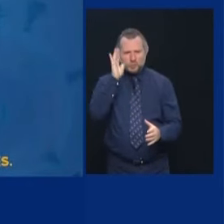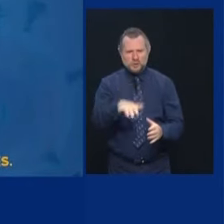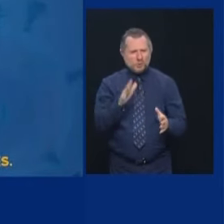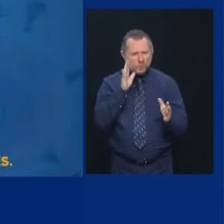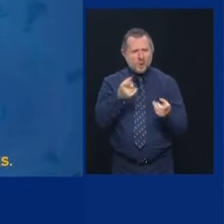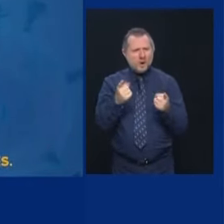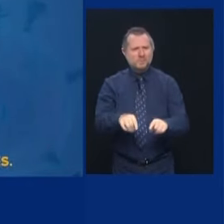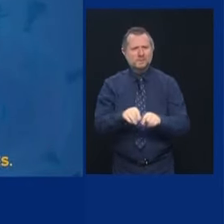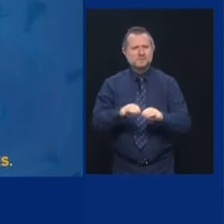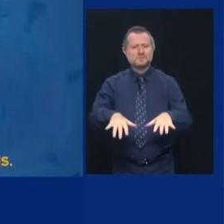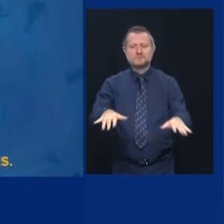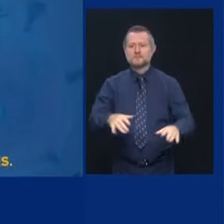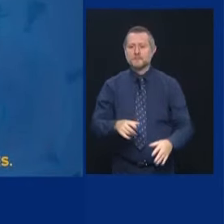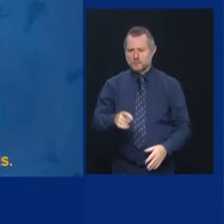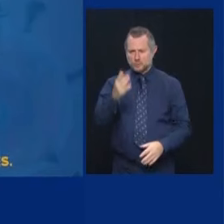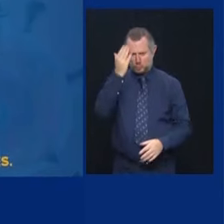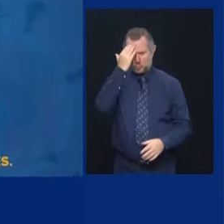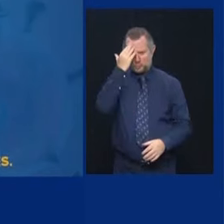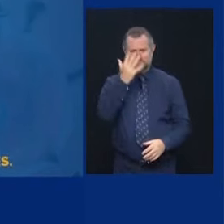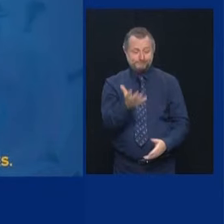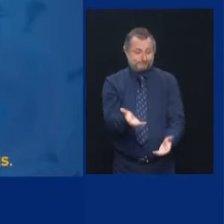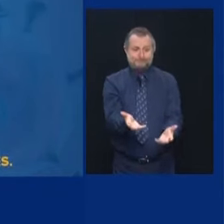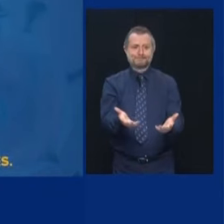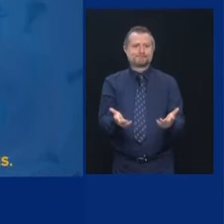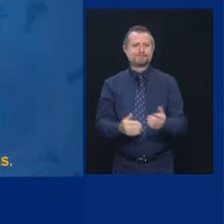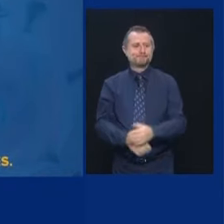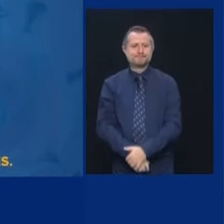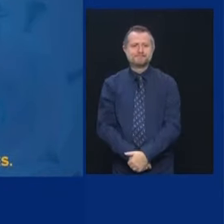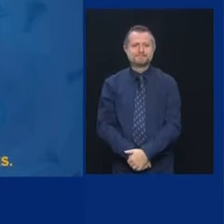What did you think was going to happen?